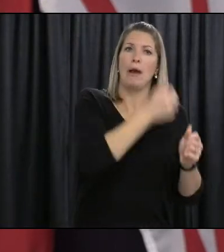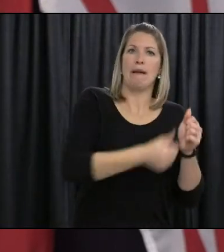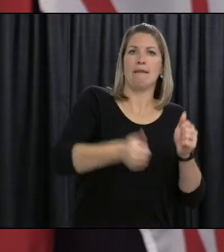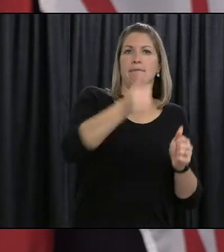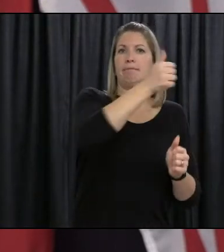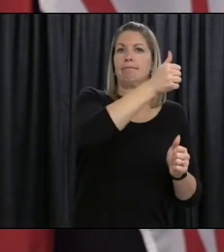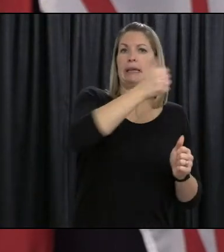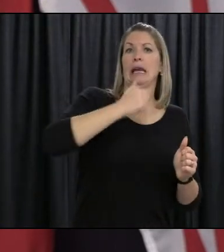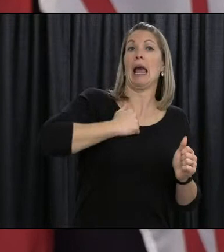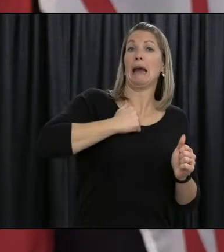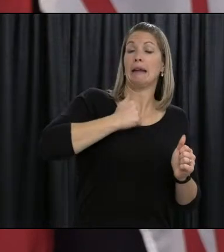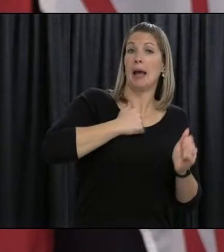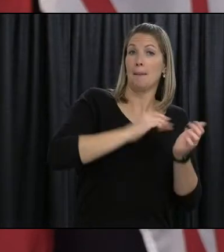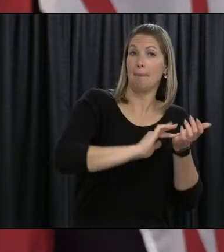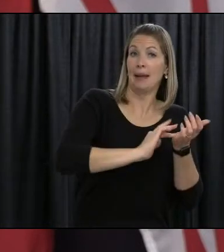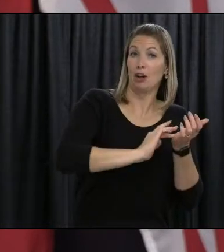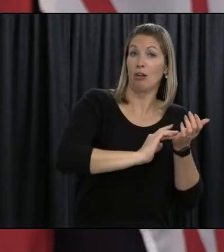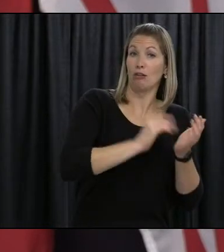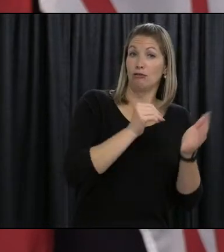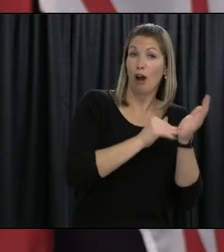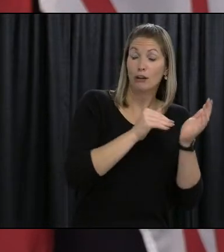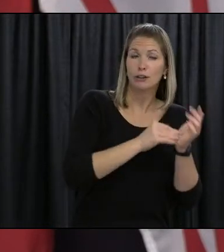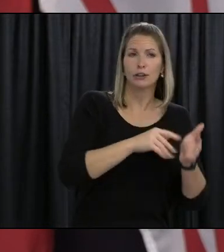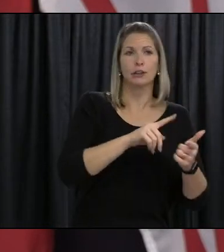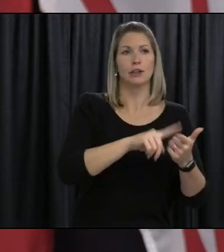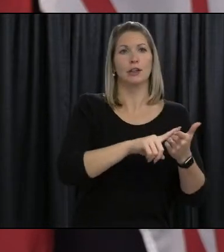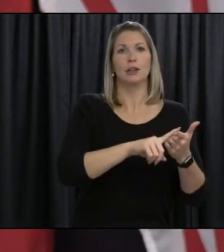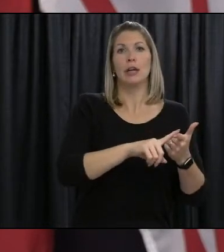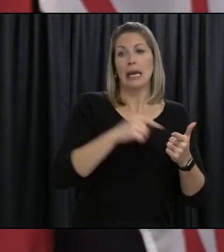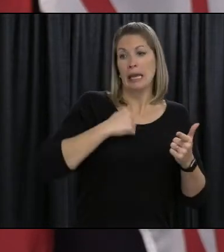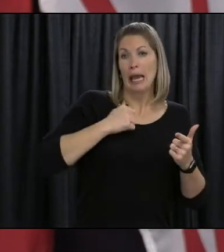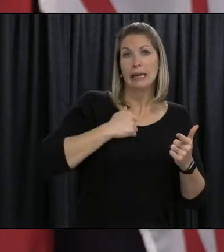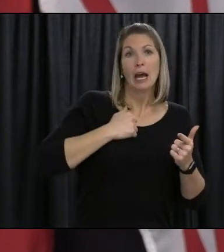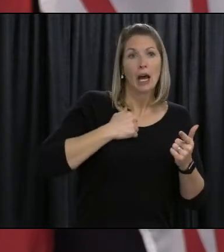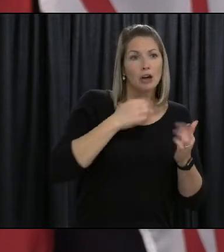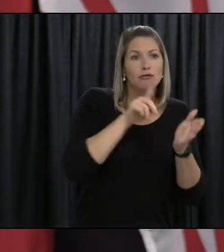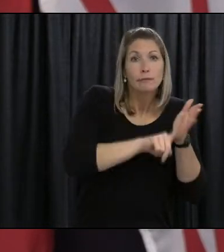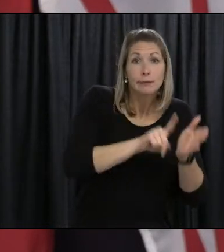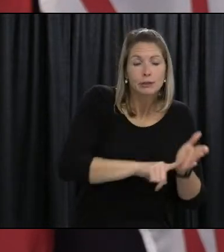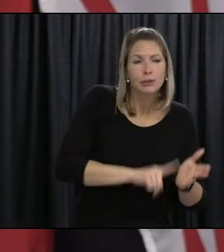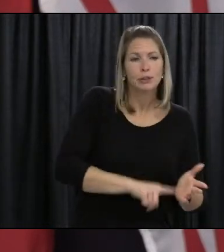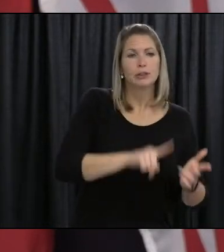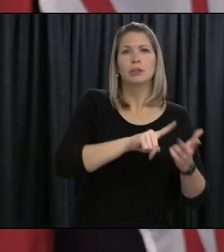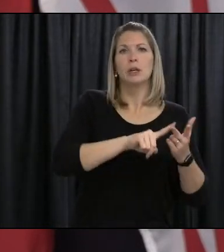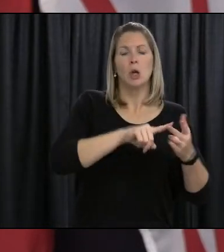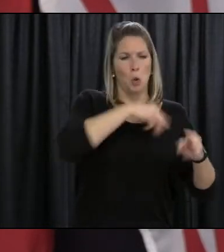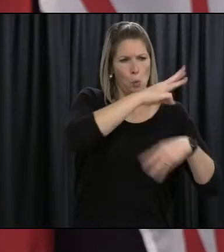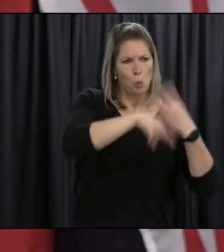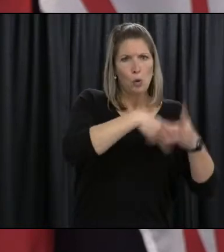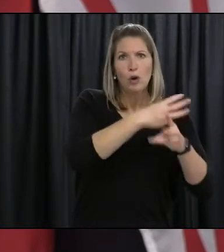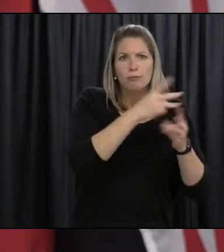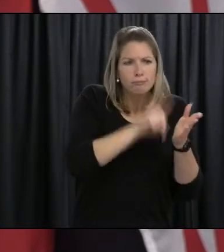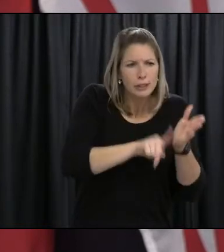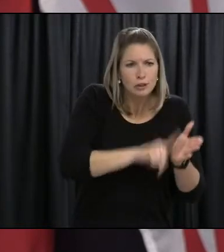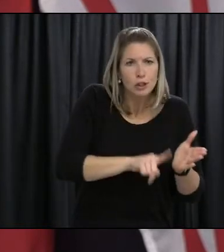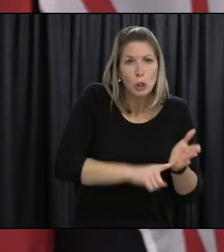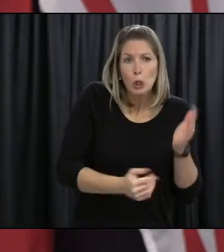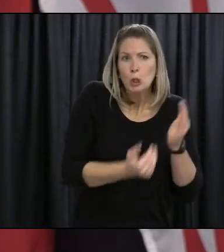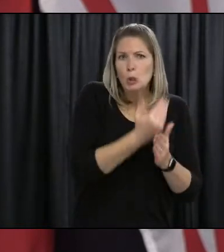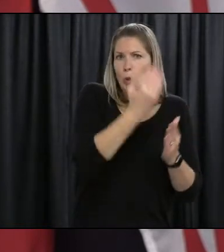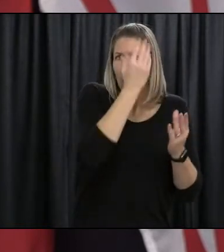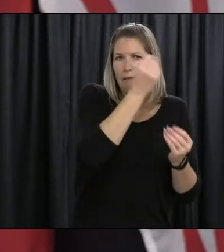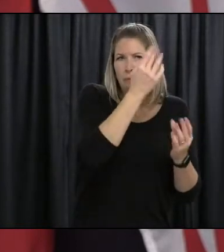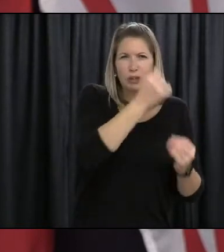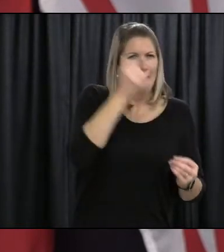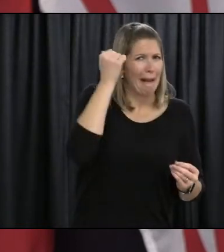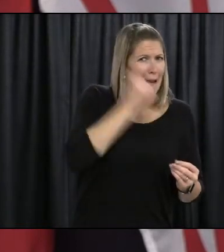our research background across the country and across the globe, information is coming out daily that has